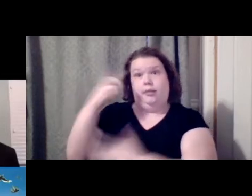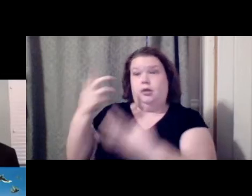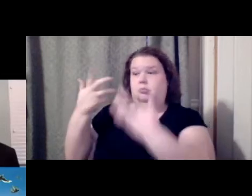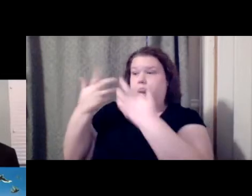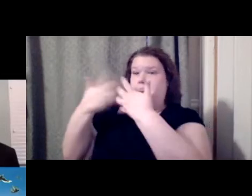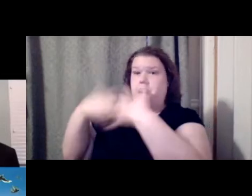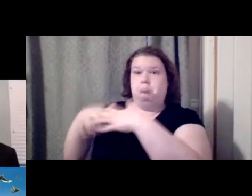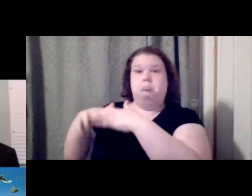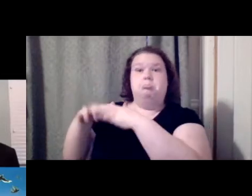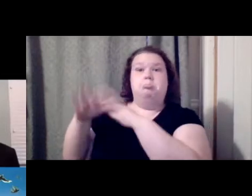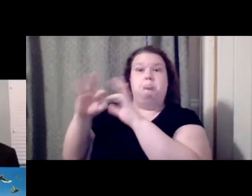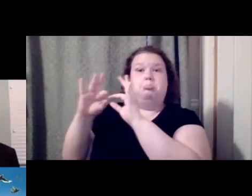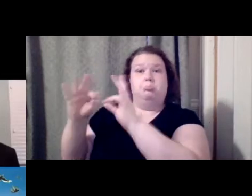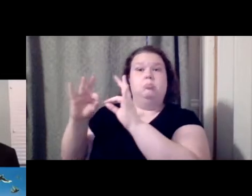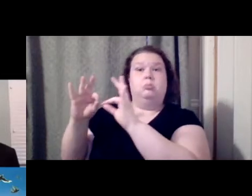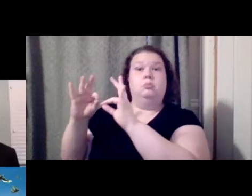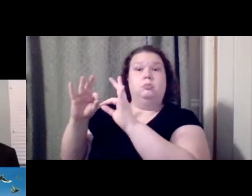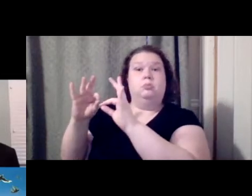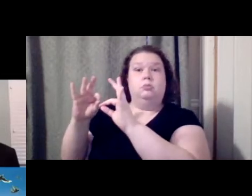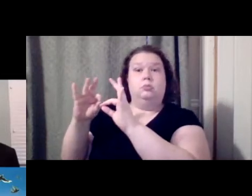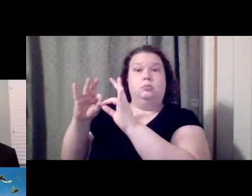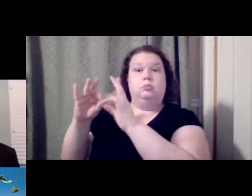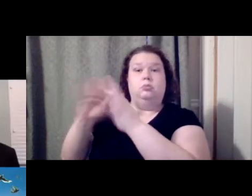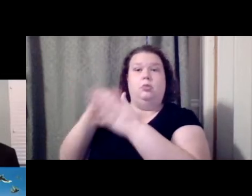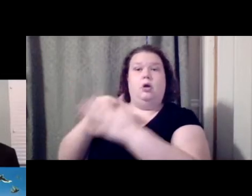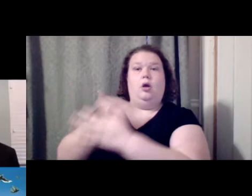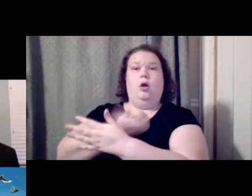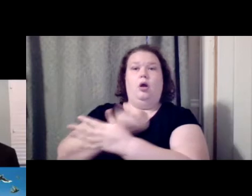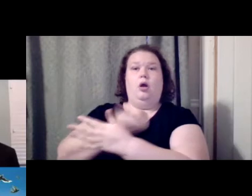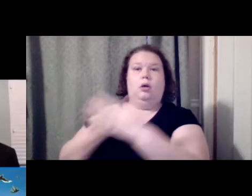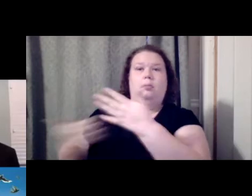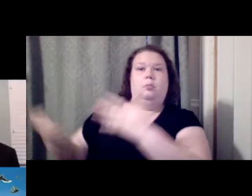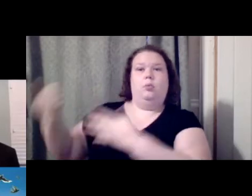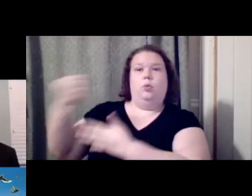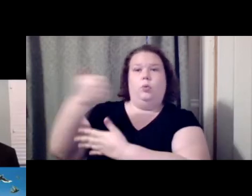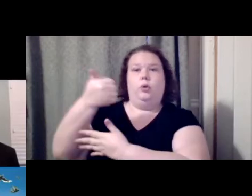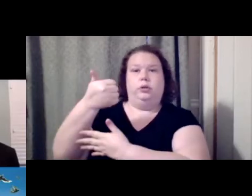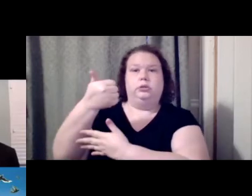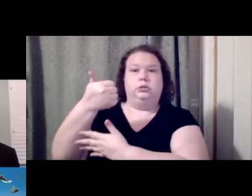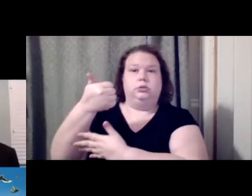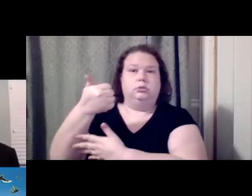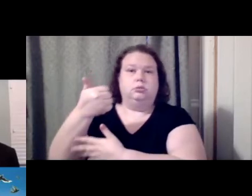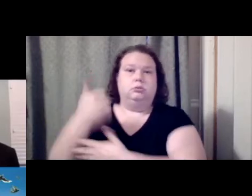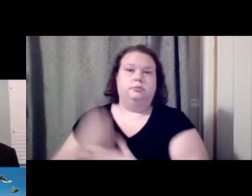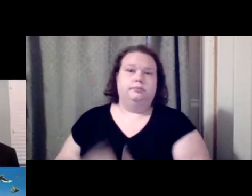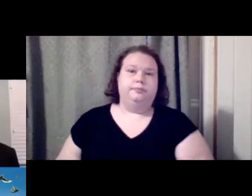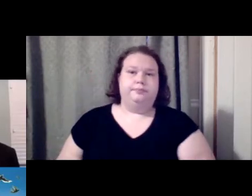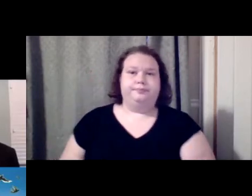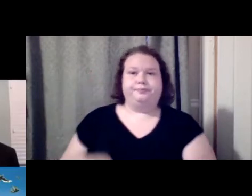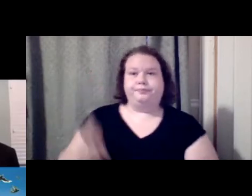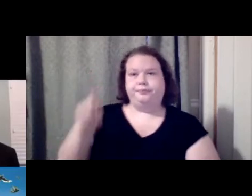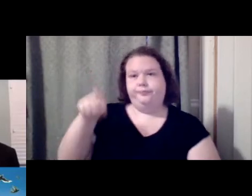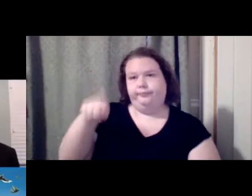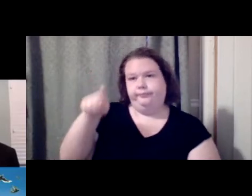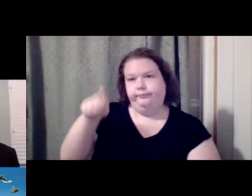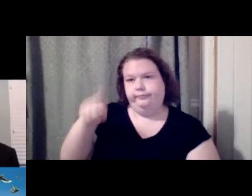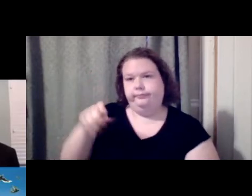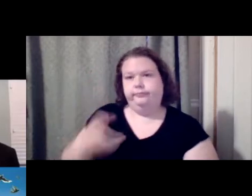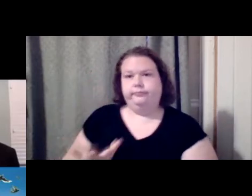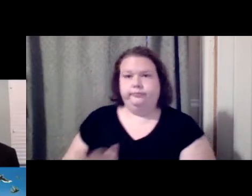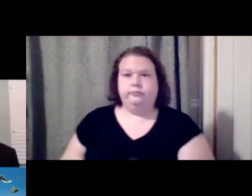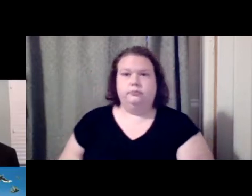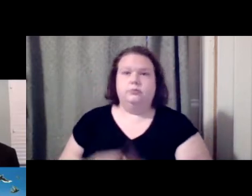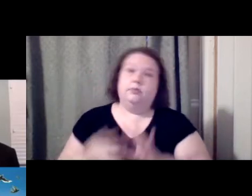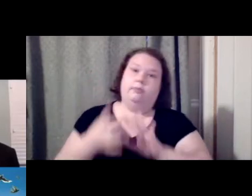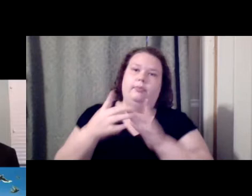well to the priorities that we've discussed and talked about that Kyle just reiterated, the